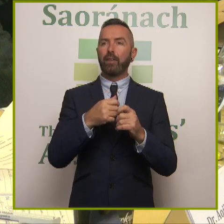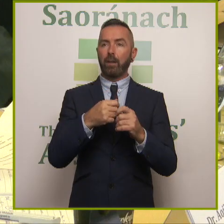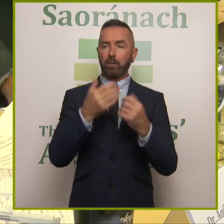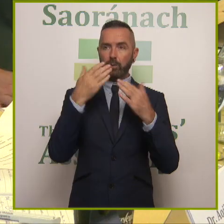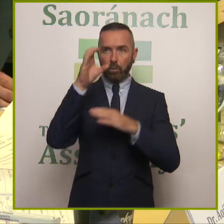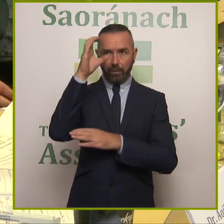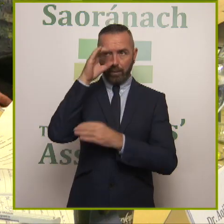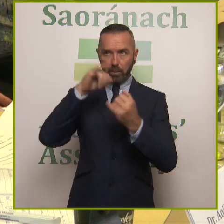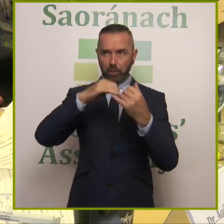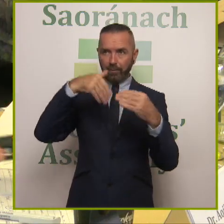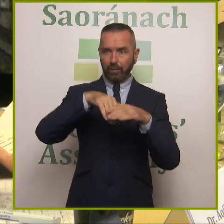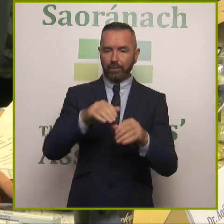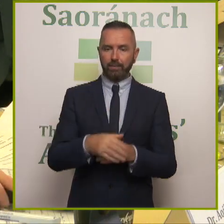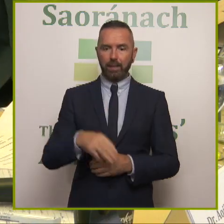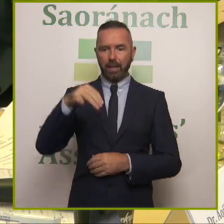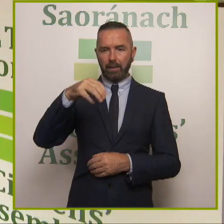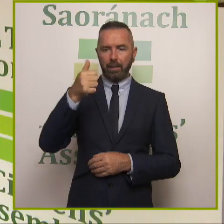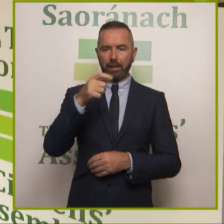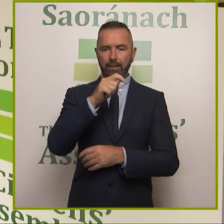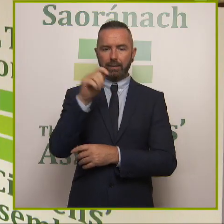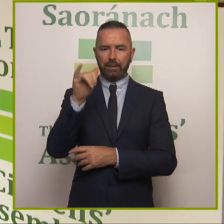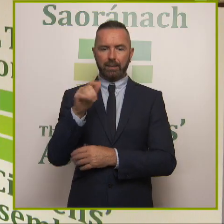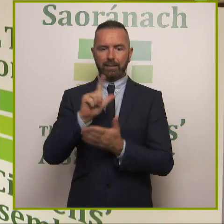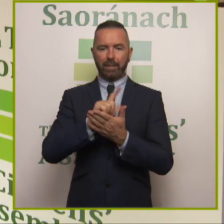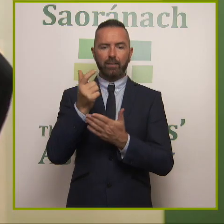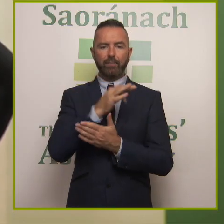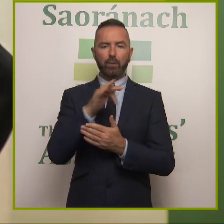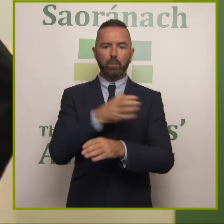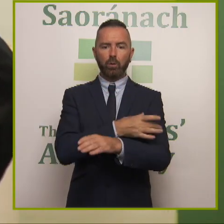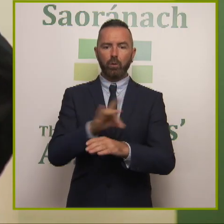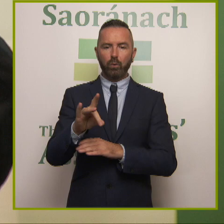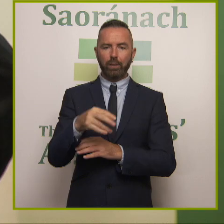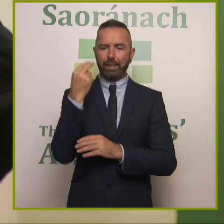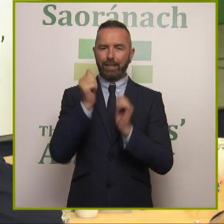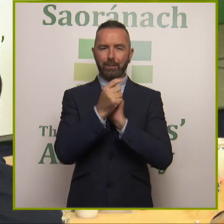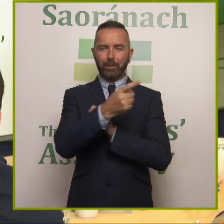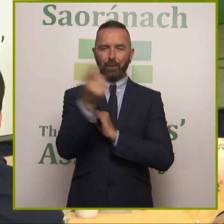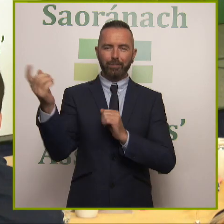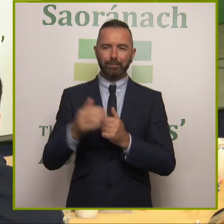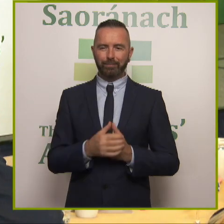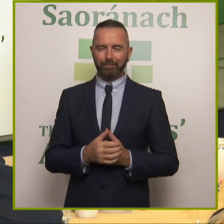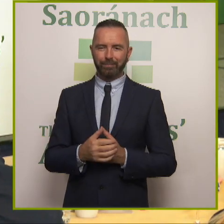else that was involved. Maddie? Yeah, I'm Matty, 17, from Cork, and nice to meet you all, guys.